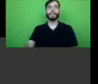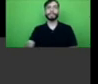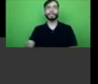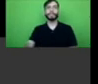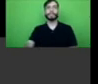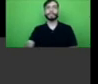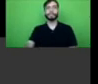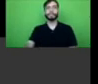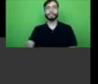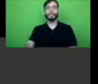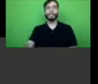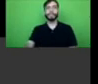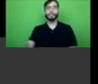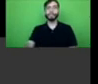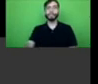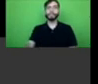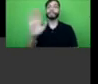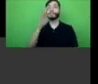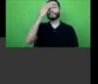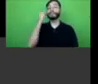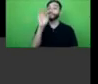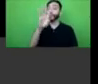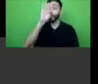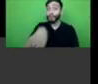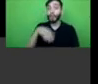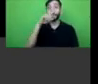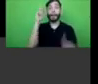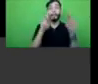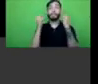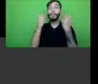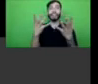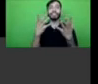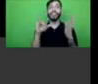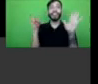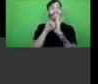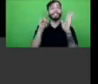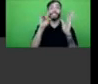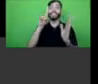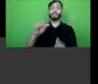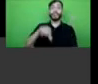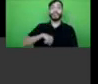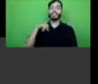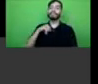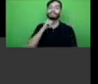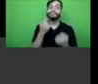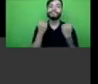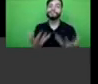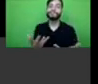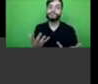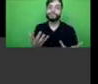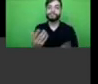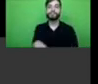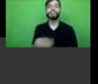A lot of Black people don't identify as disabled, despite having